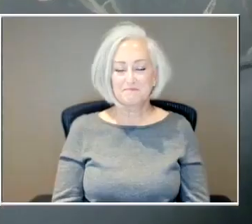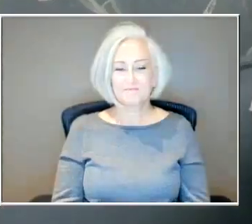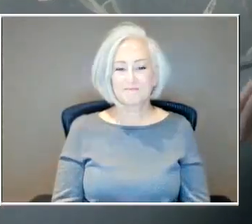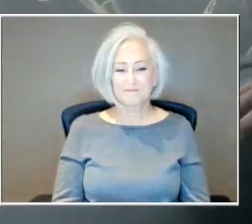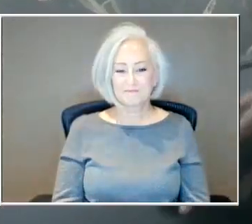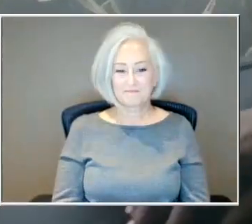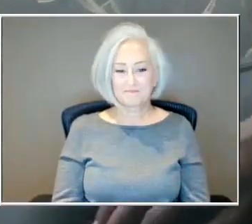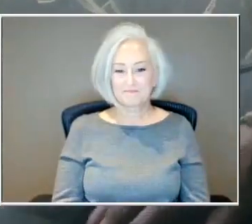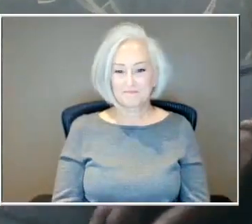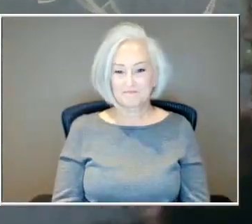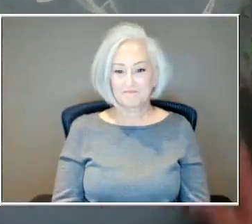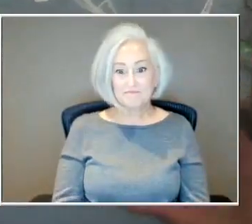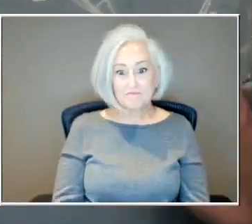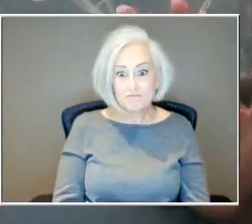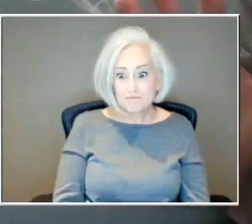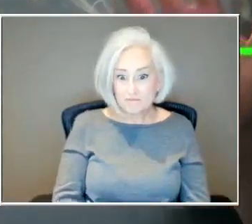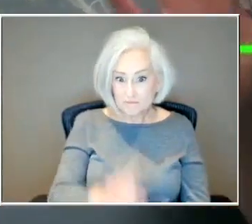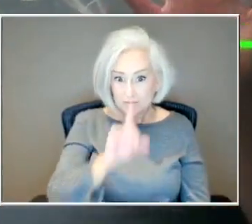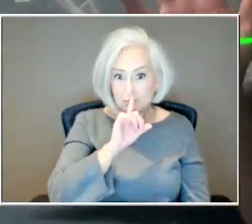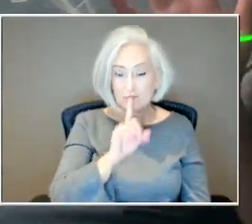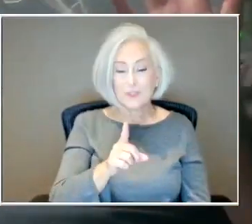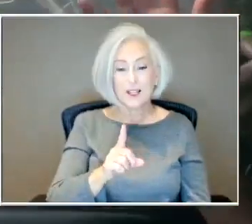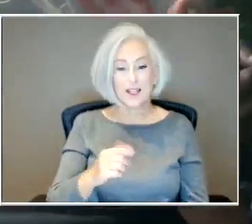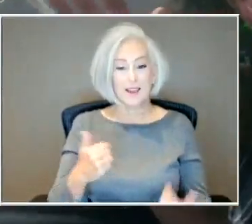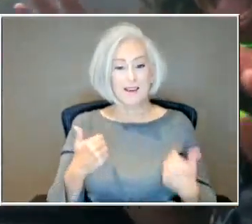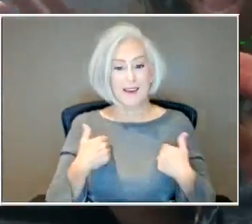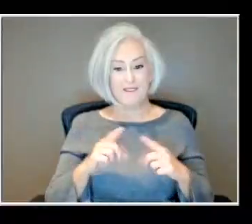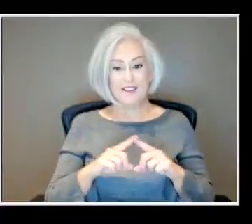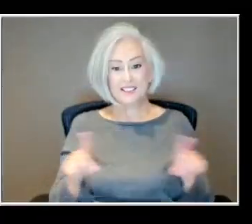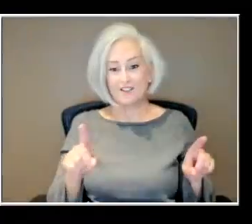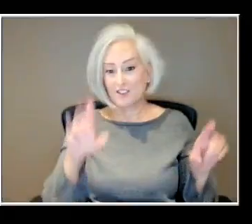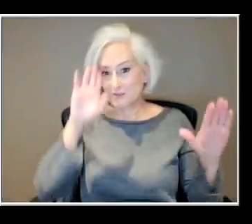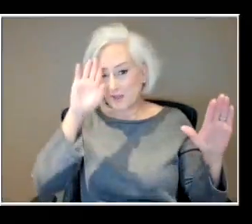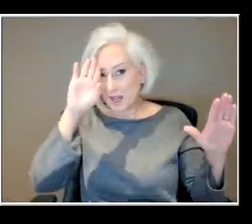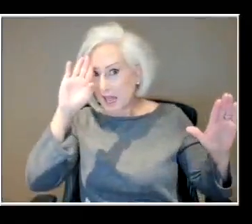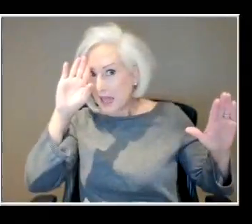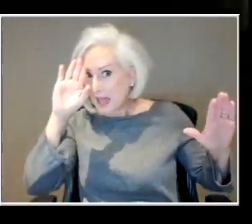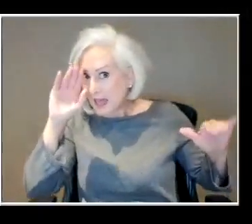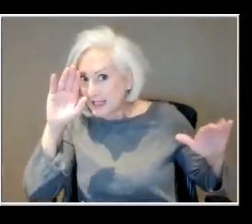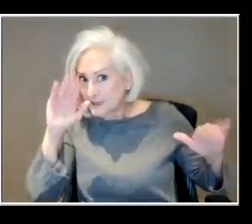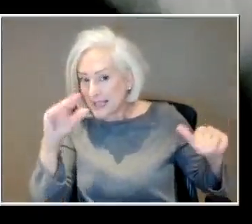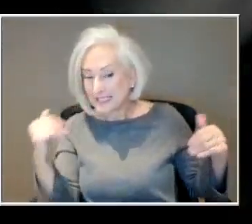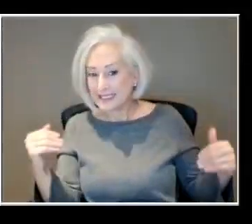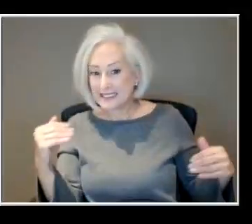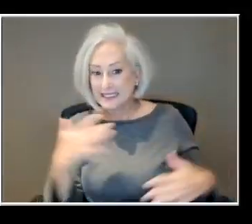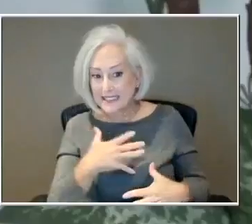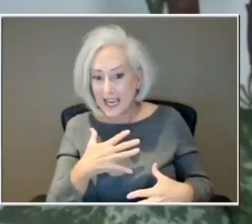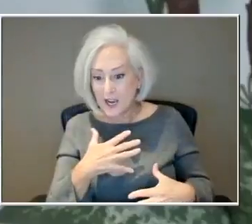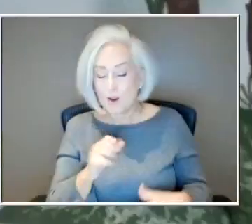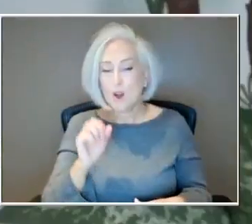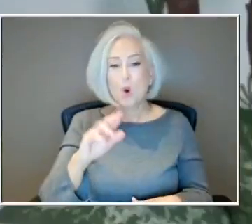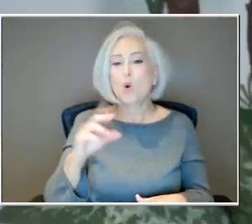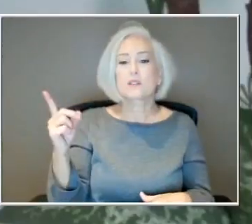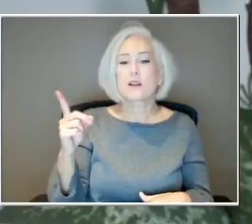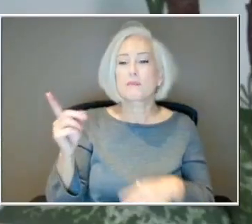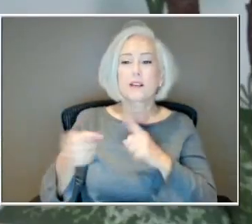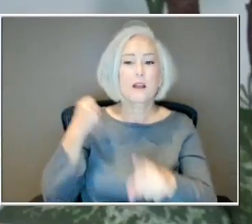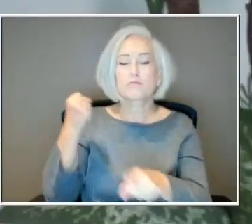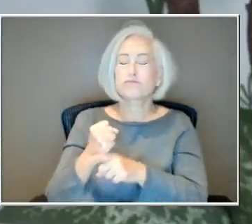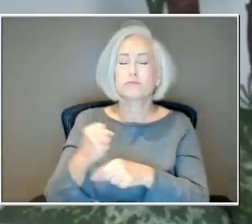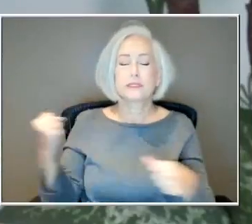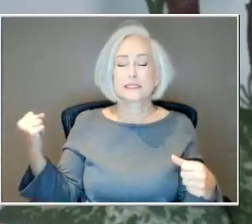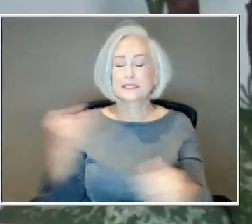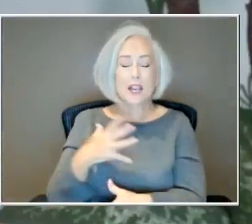There's definitely a difference between anticipated scare and something that just happens and you're scared all of a